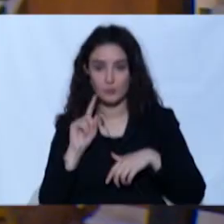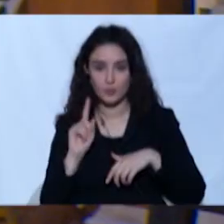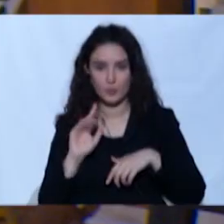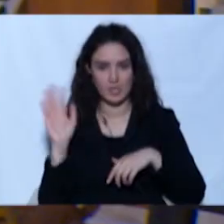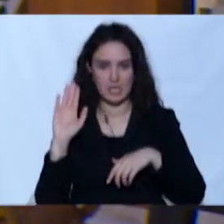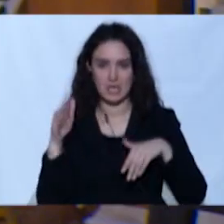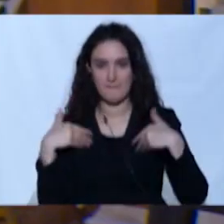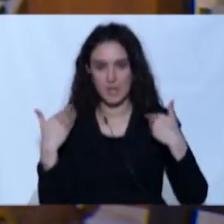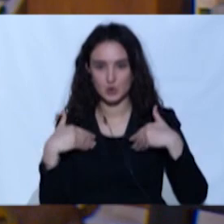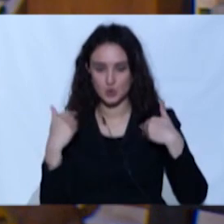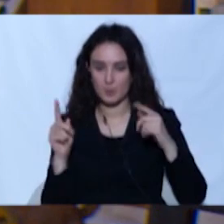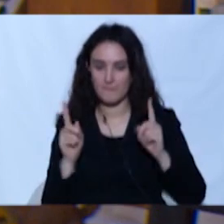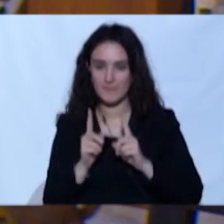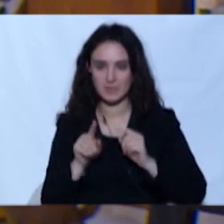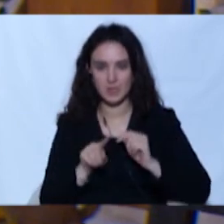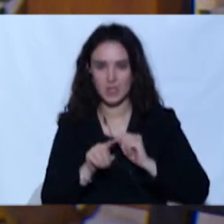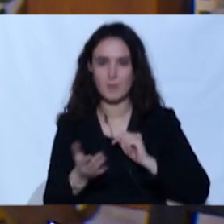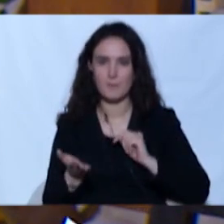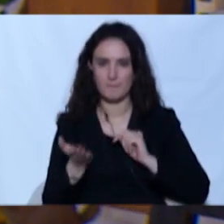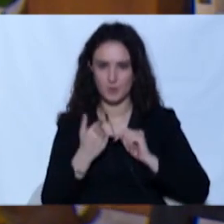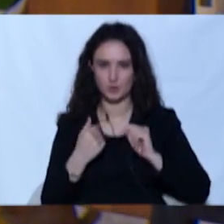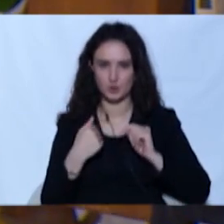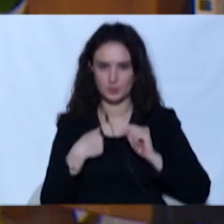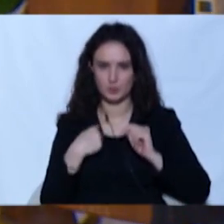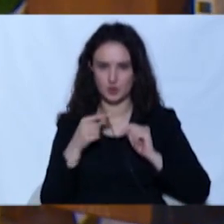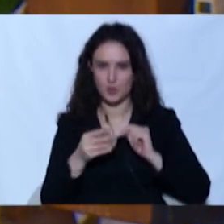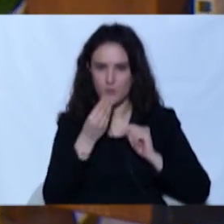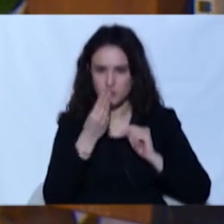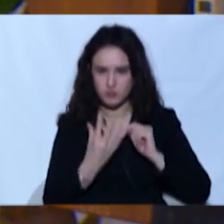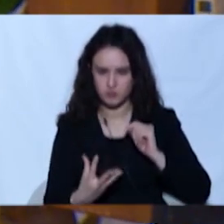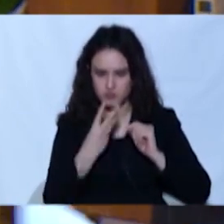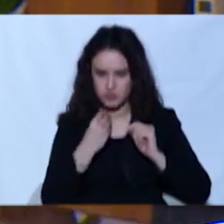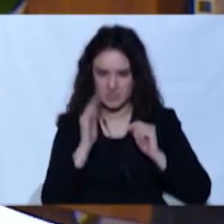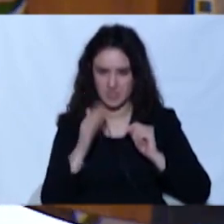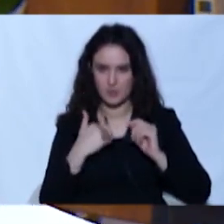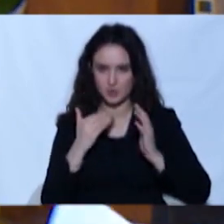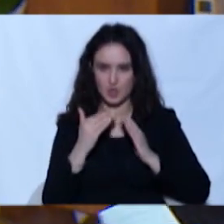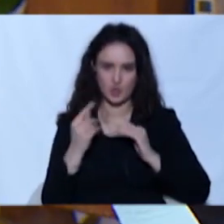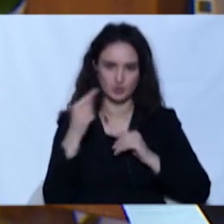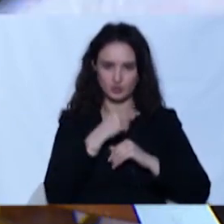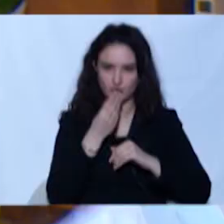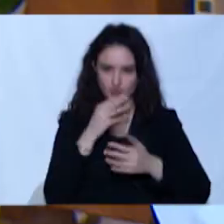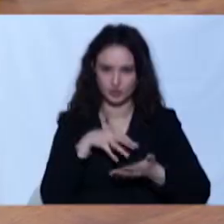"Hello, little mouse. Come, I will eat you at my house."